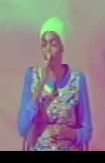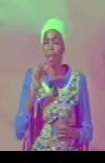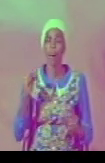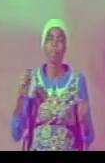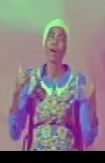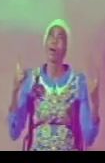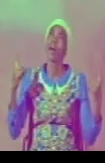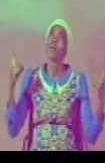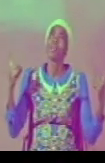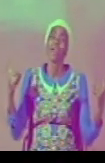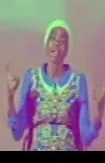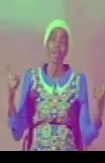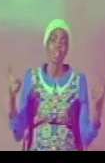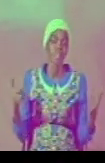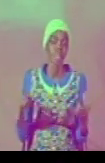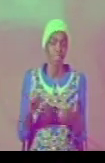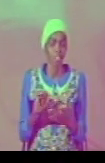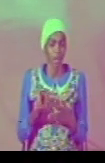amazed how you